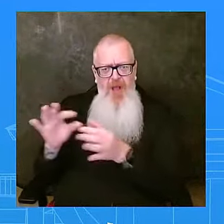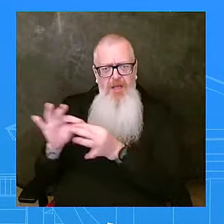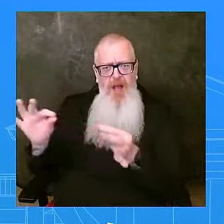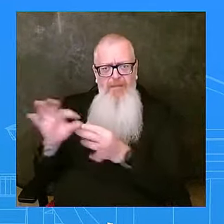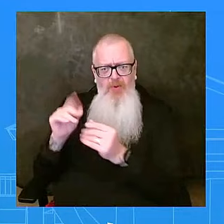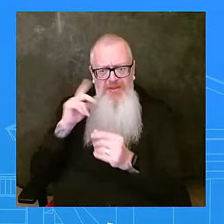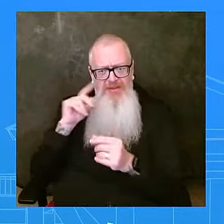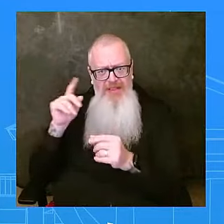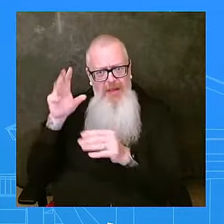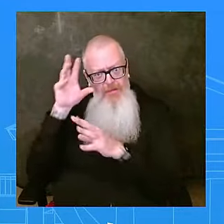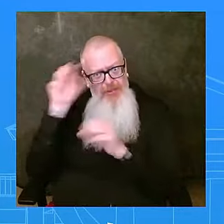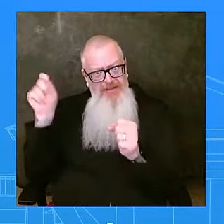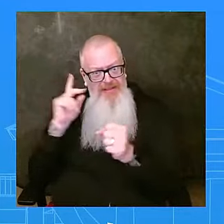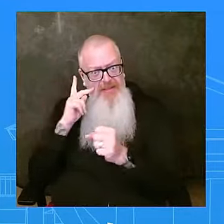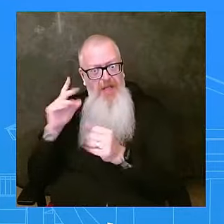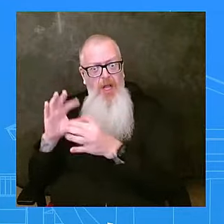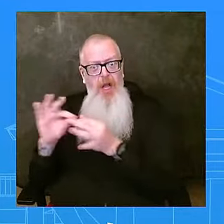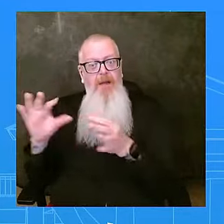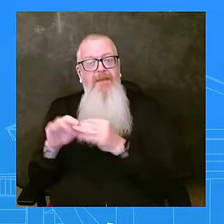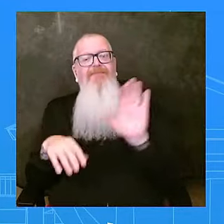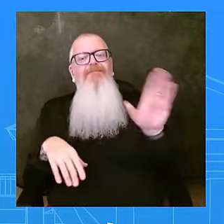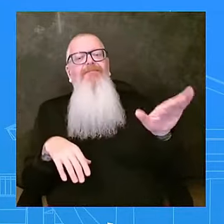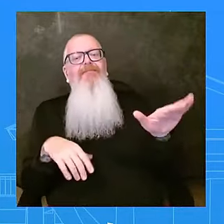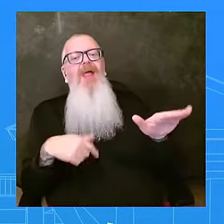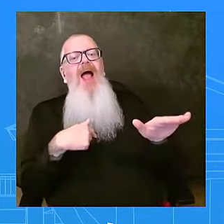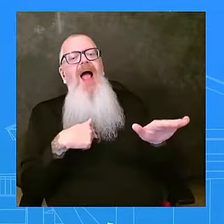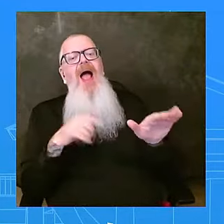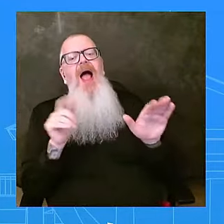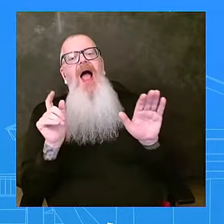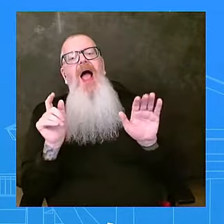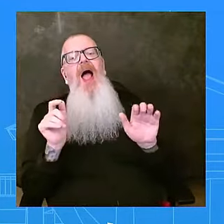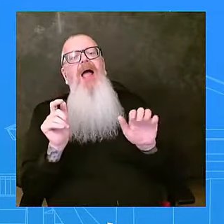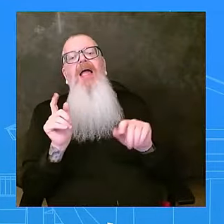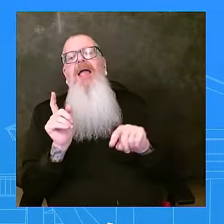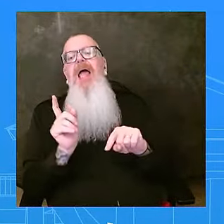could say I have not spoken to the president about those types of comments.